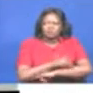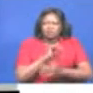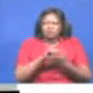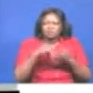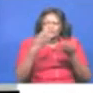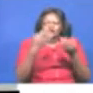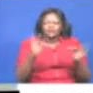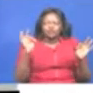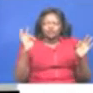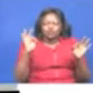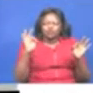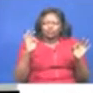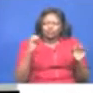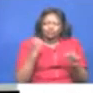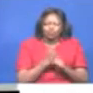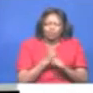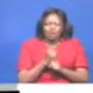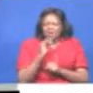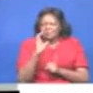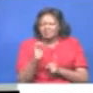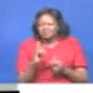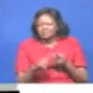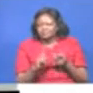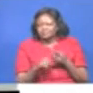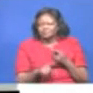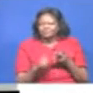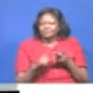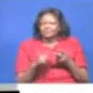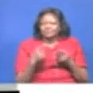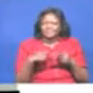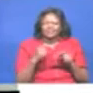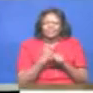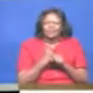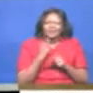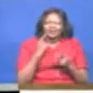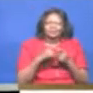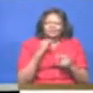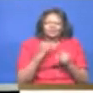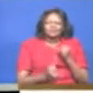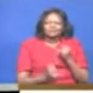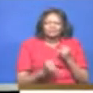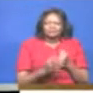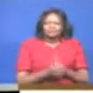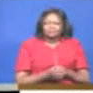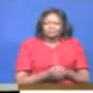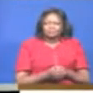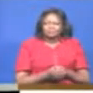to run, whether it is IEBC, let them run up to the conclusive end.